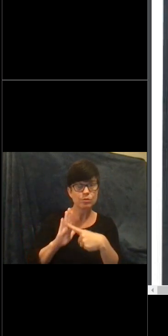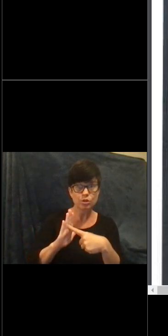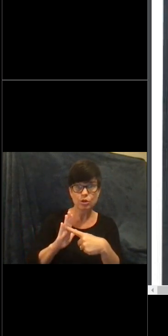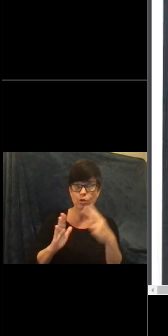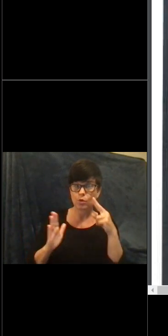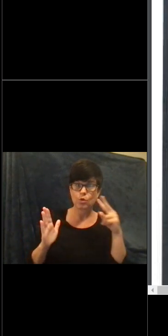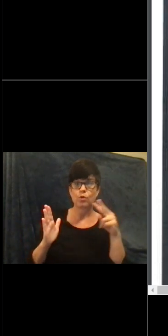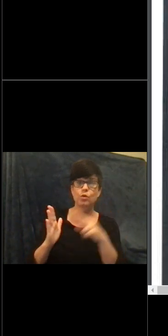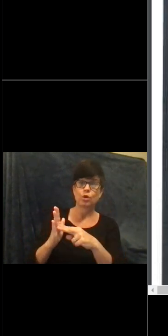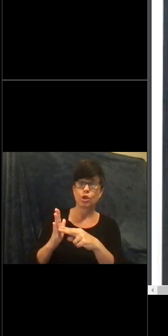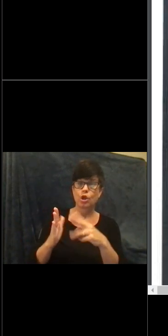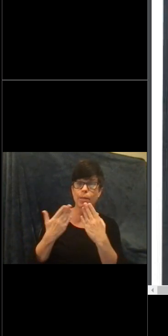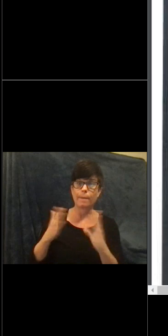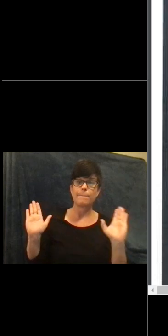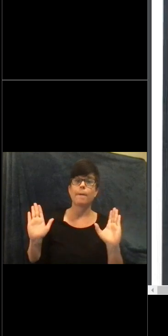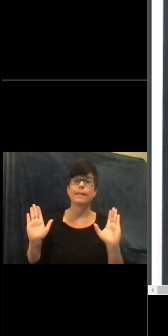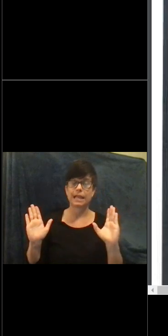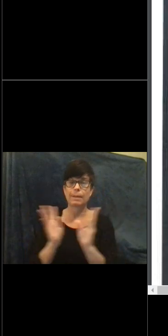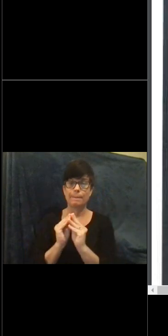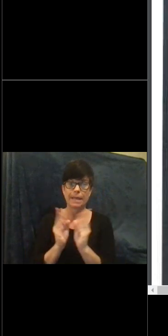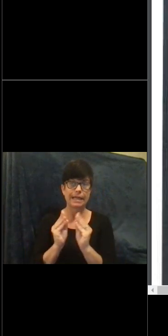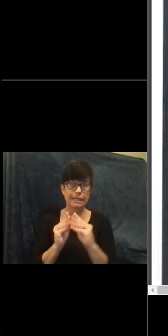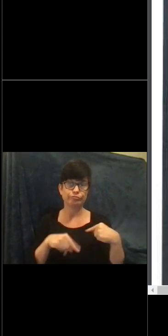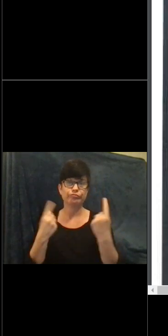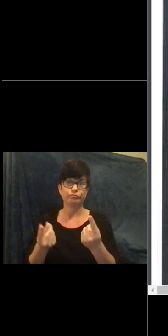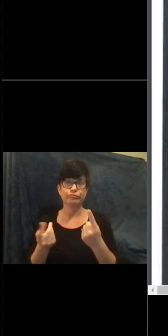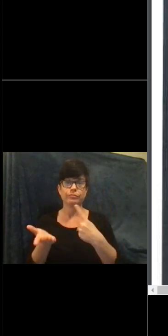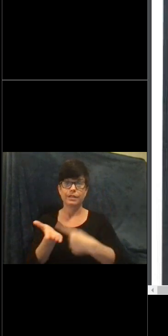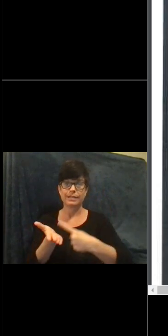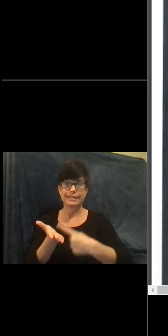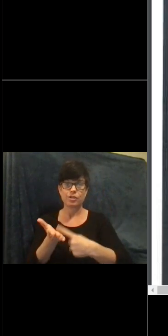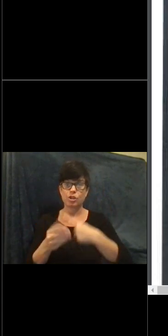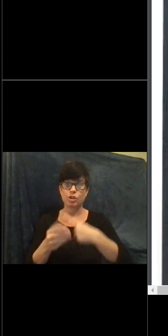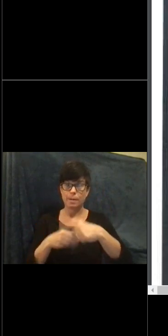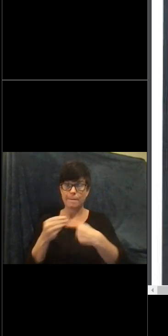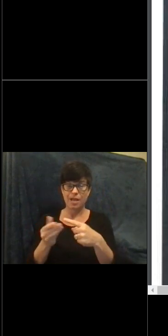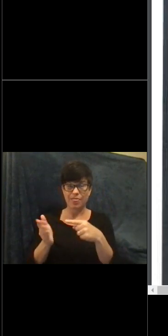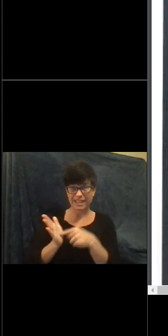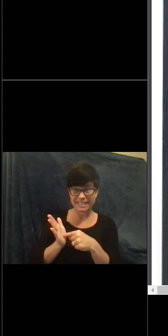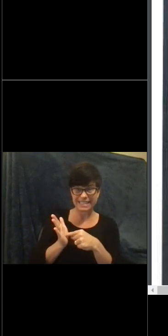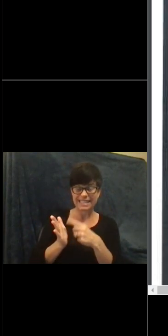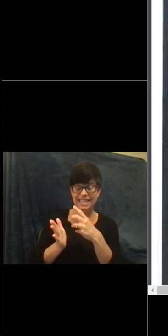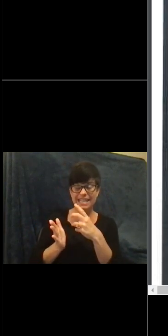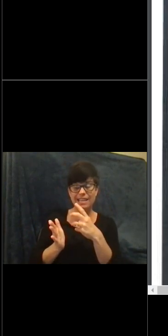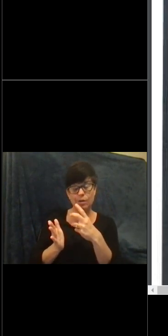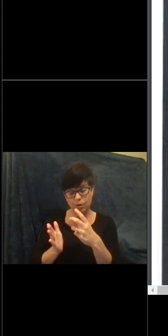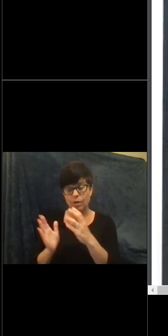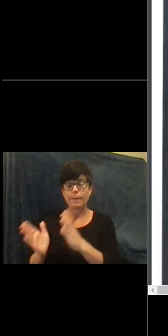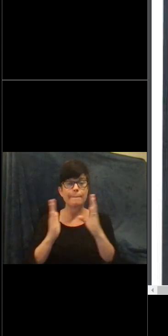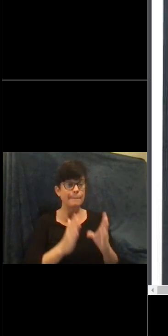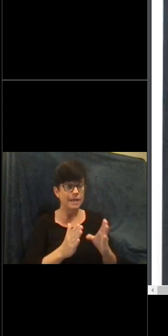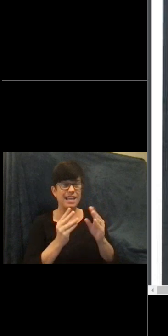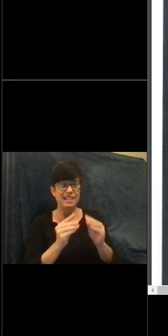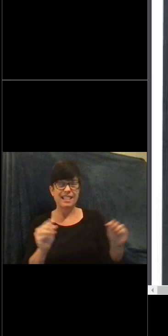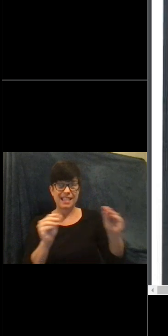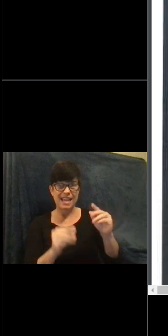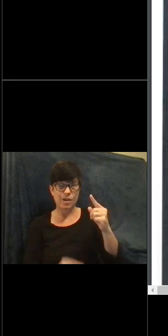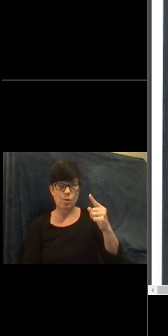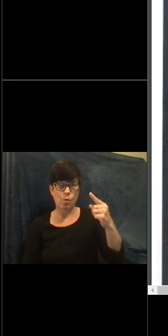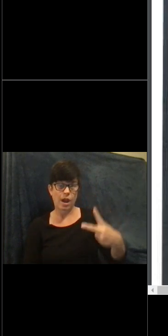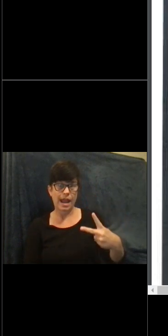in all the public meetings, that there has been discussion around this. In terms of the land, this is a half an acre